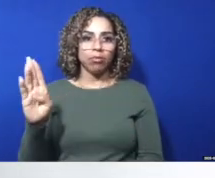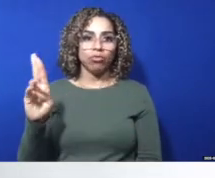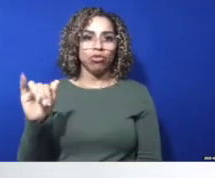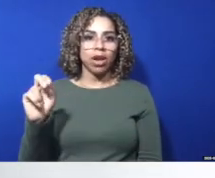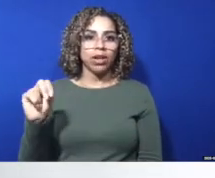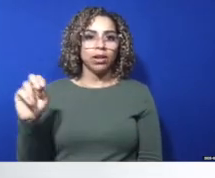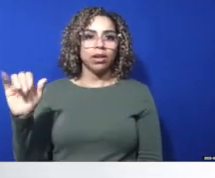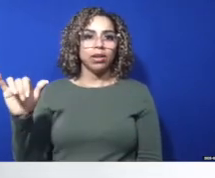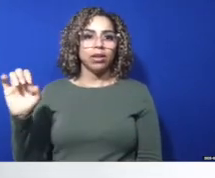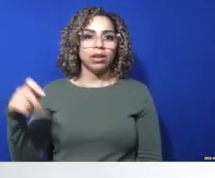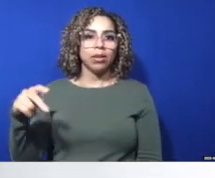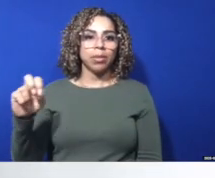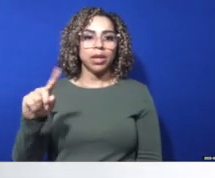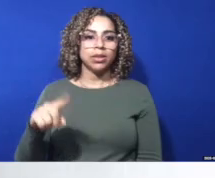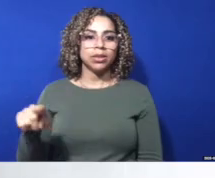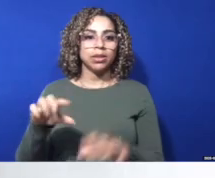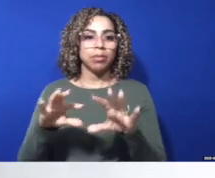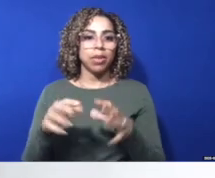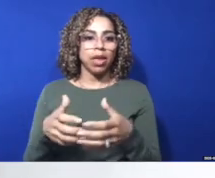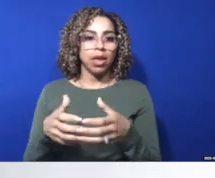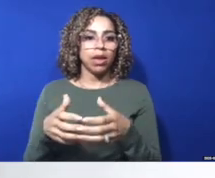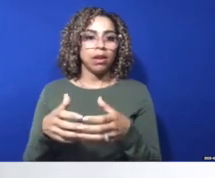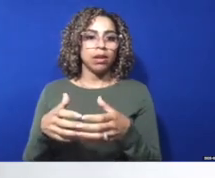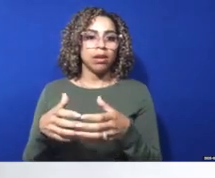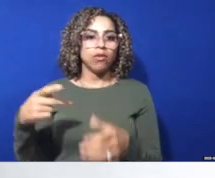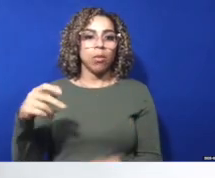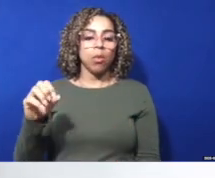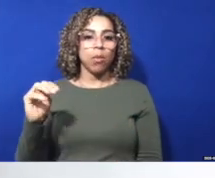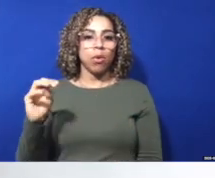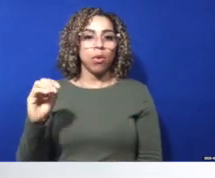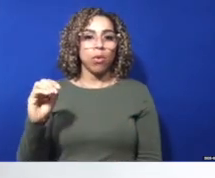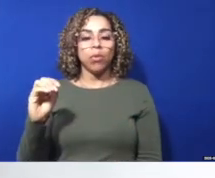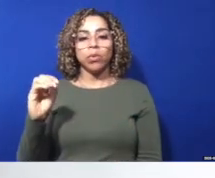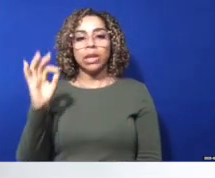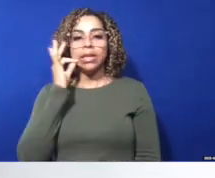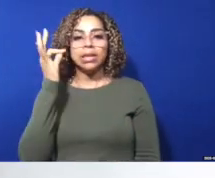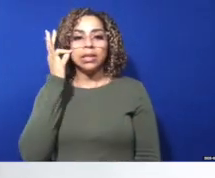Pomo Indians, I'm the Clean Mobility Coordinator. I was just curious if